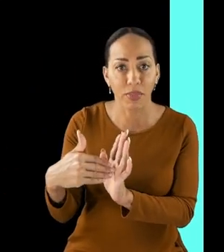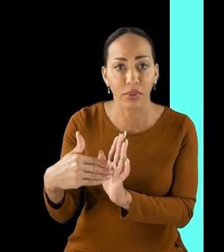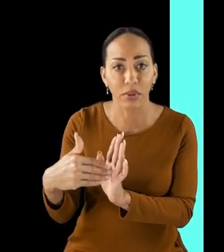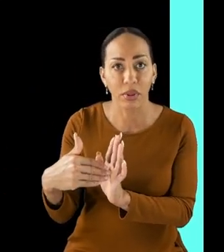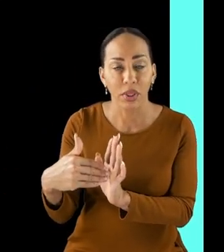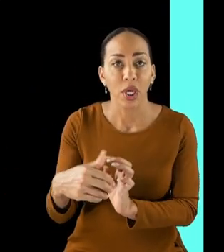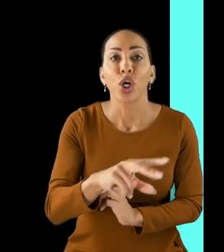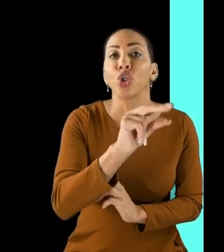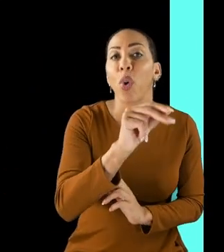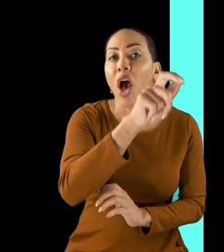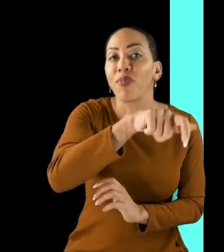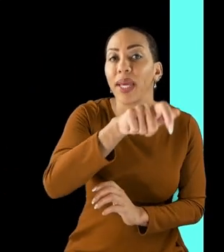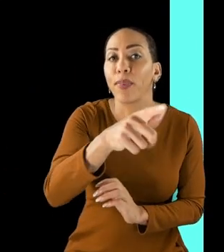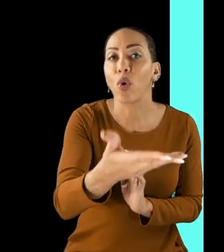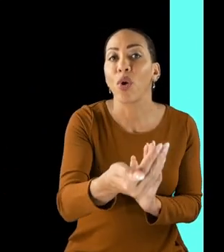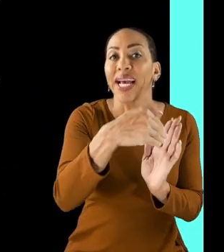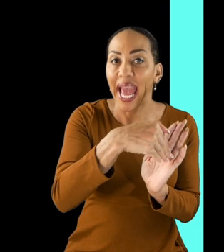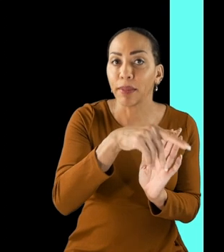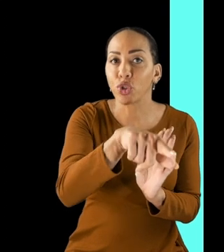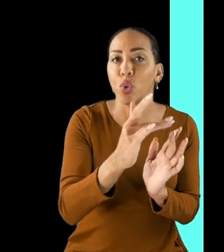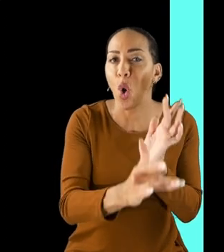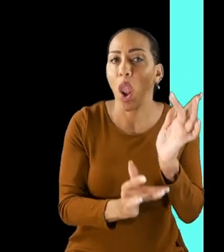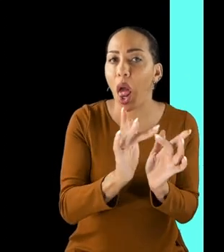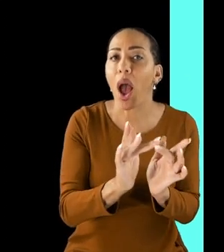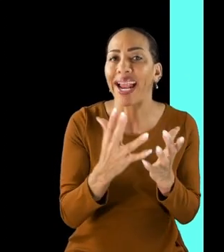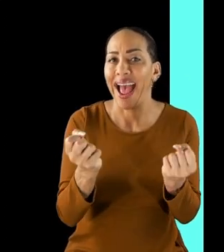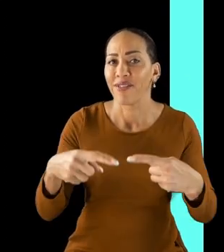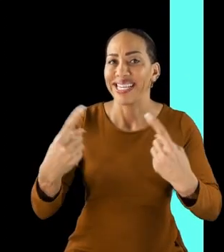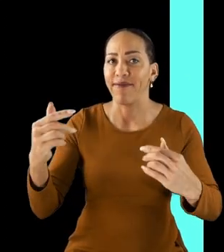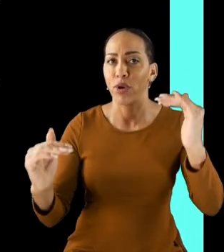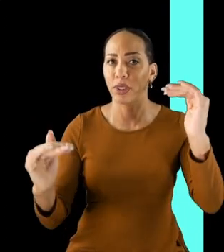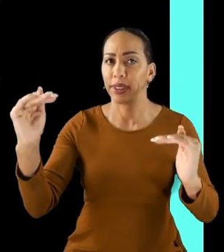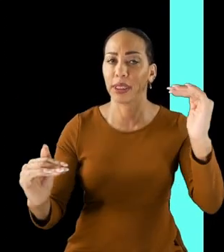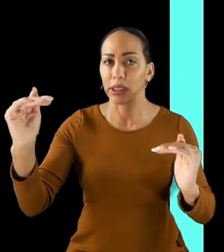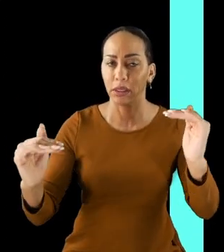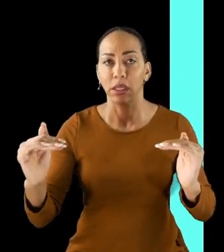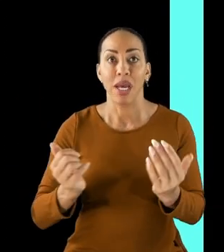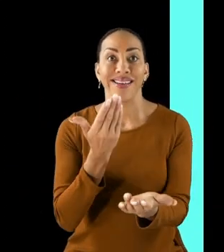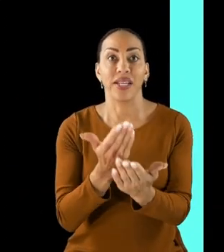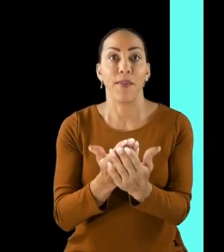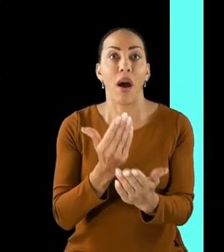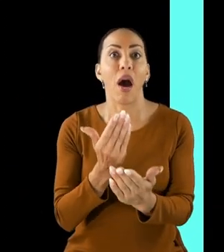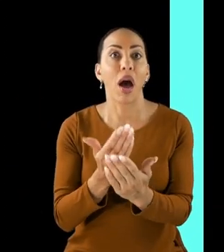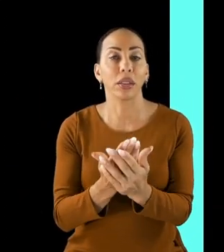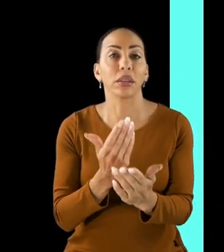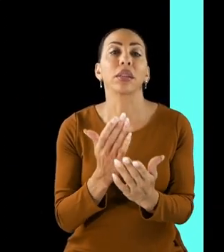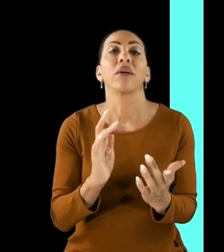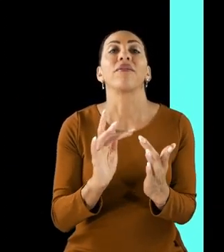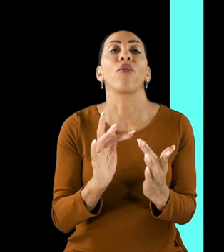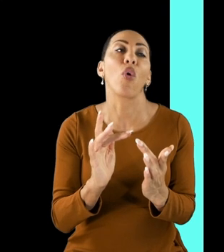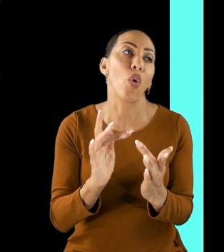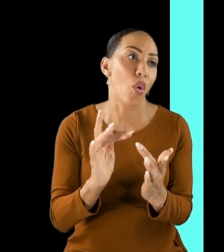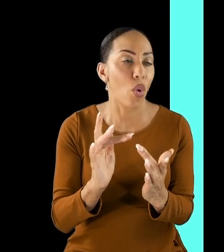and 12 to the online one. So there are differences, but in general, we've really found that the demand for online versions exceeds